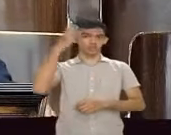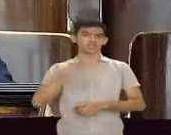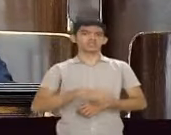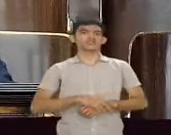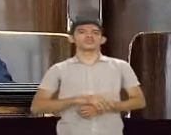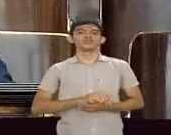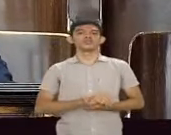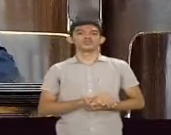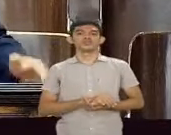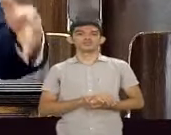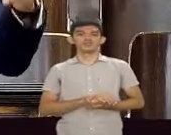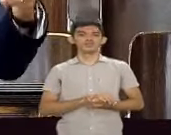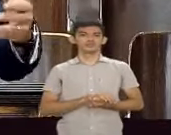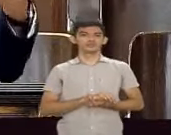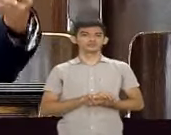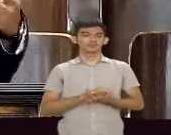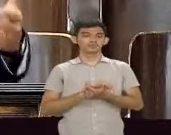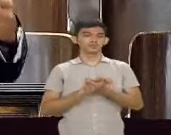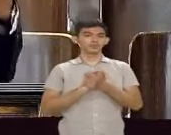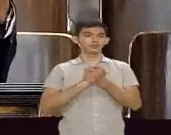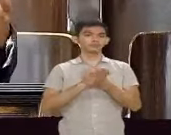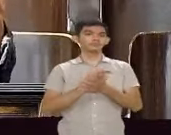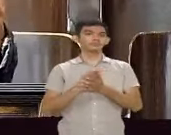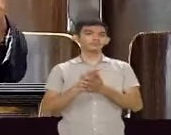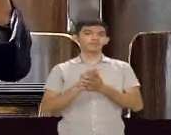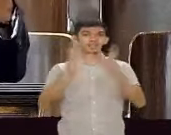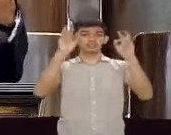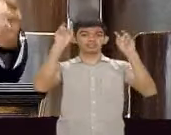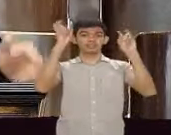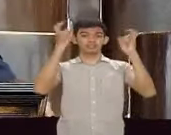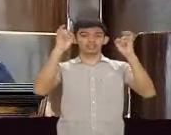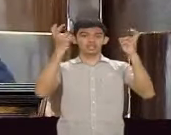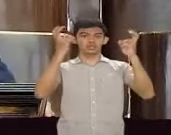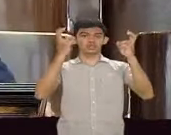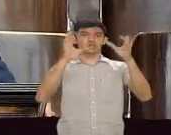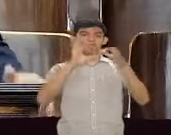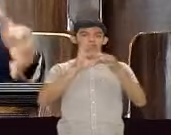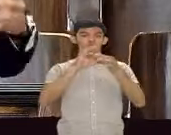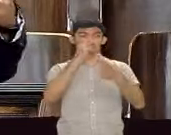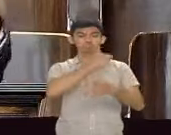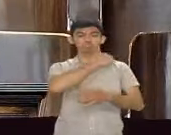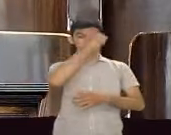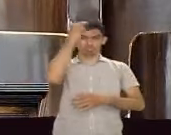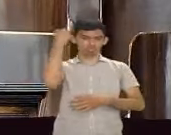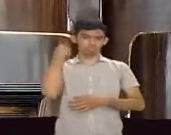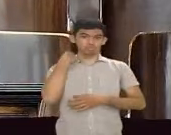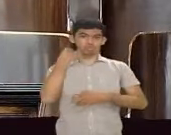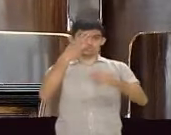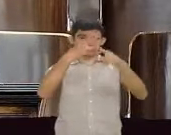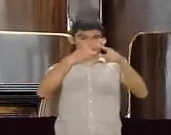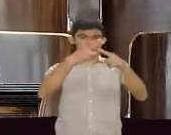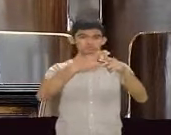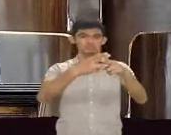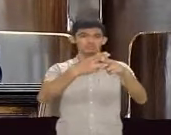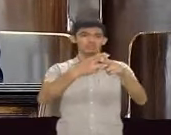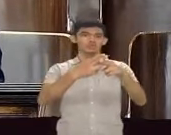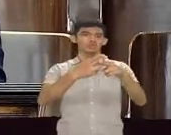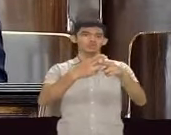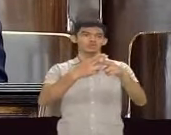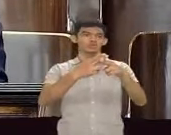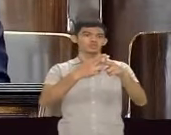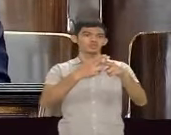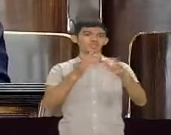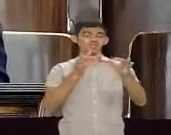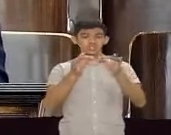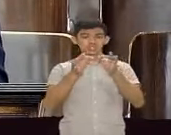says. Might as well be the title of her name, because it describes Mary's true